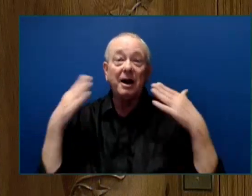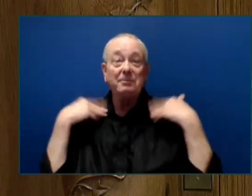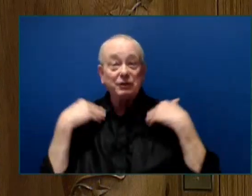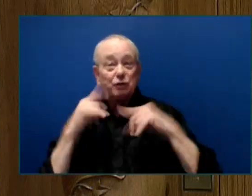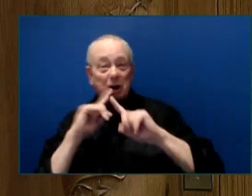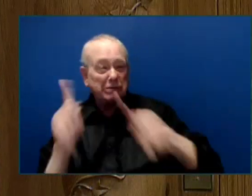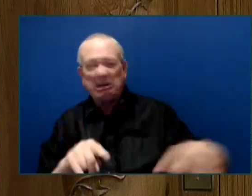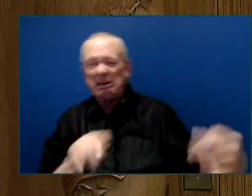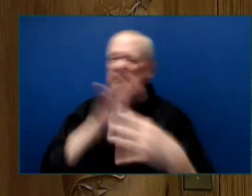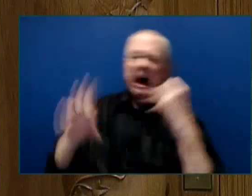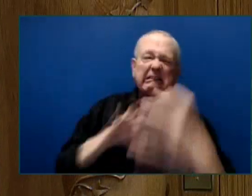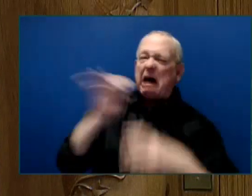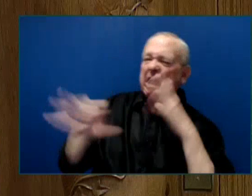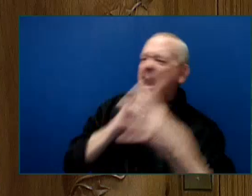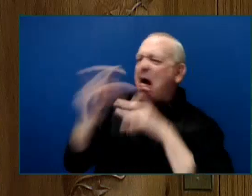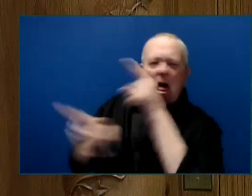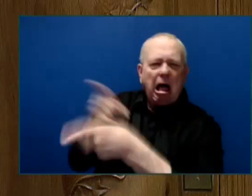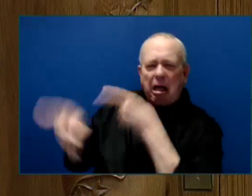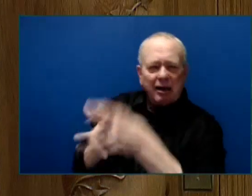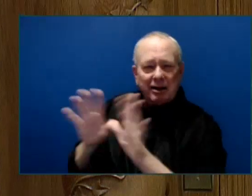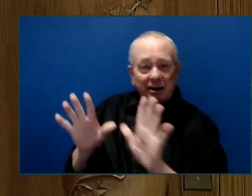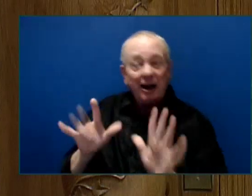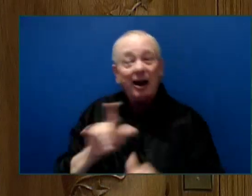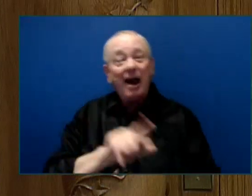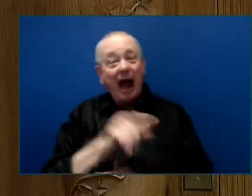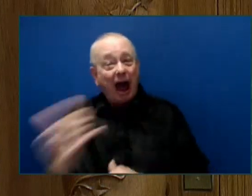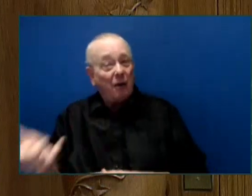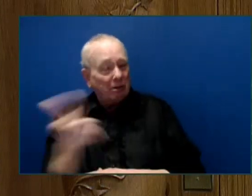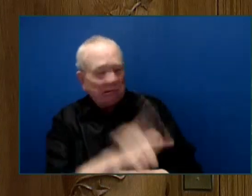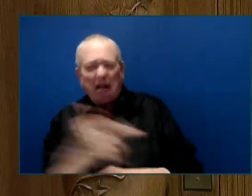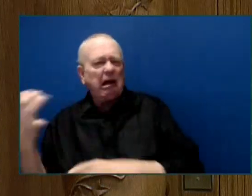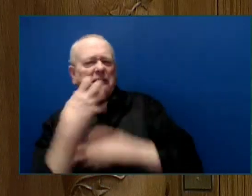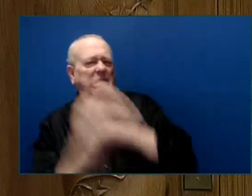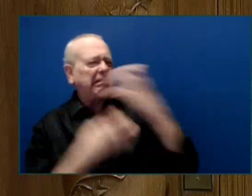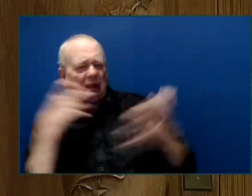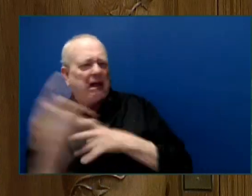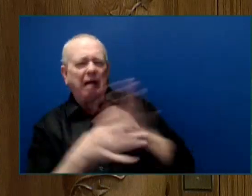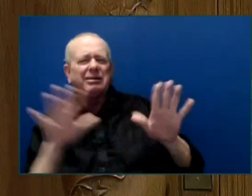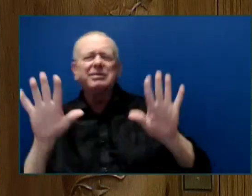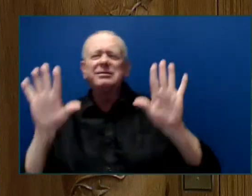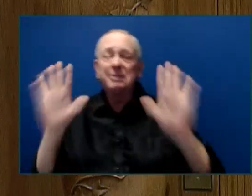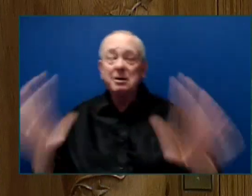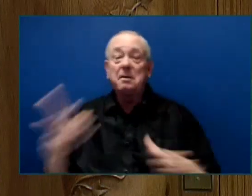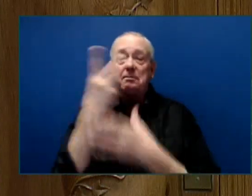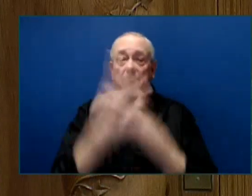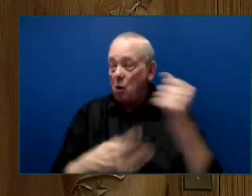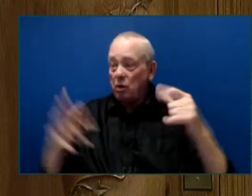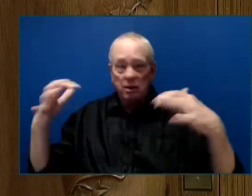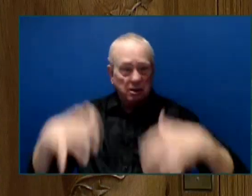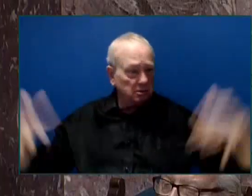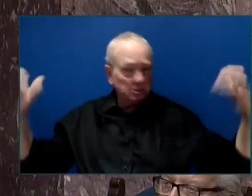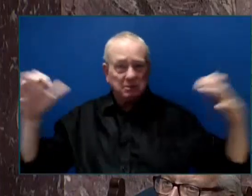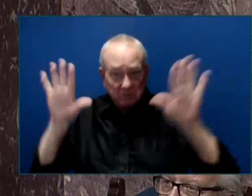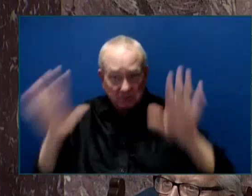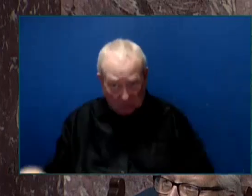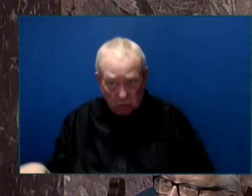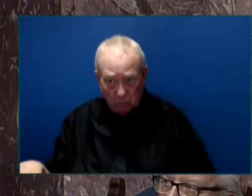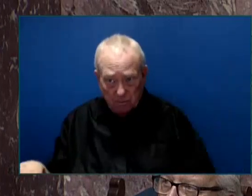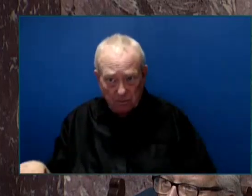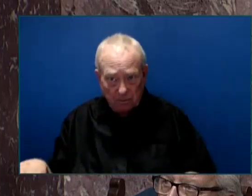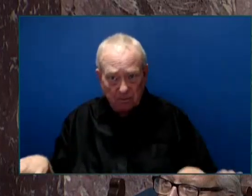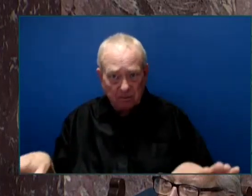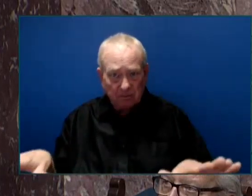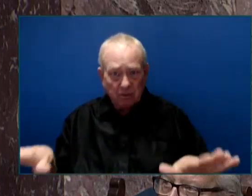other side is doing it. Please, both sides, stay calm. Minister, member will continue. Thank you, Mr. Speaker. Now,